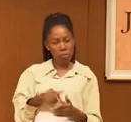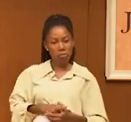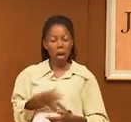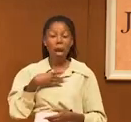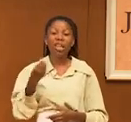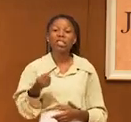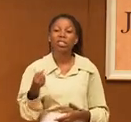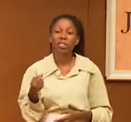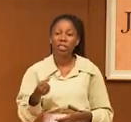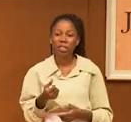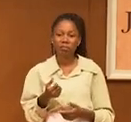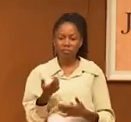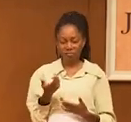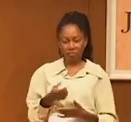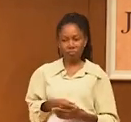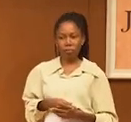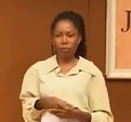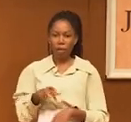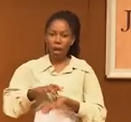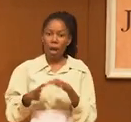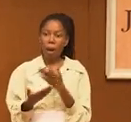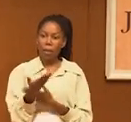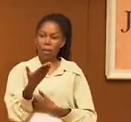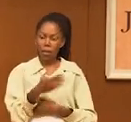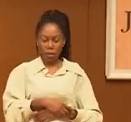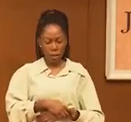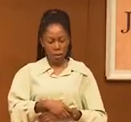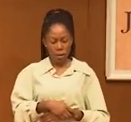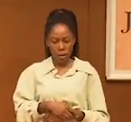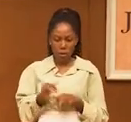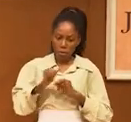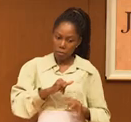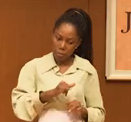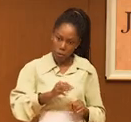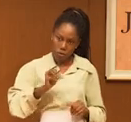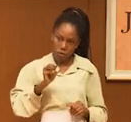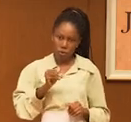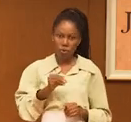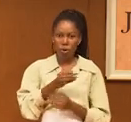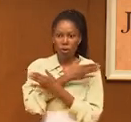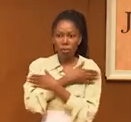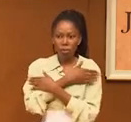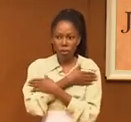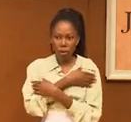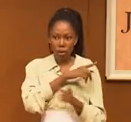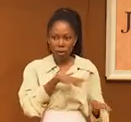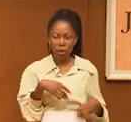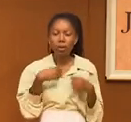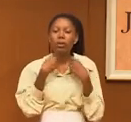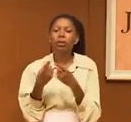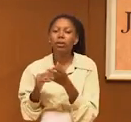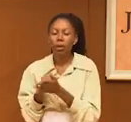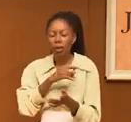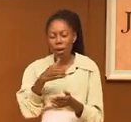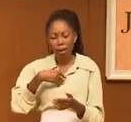this. Saturday, early morning on Sunday, he now woke up and told me that he had a bad dream. I said, what was the